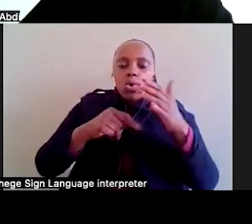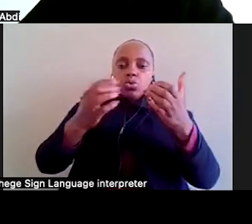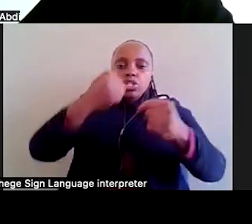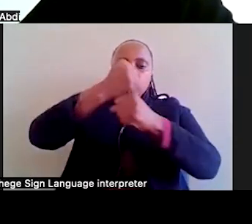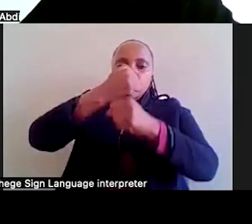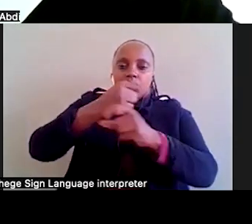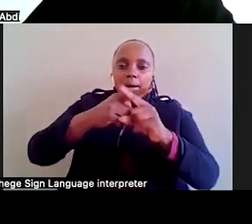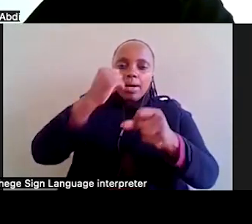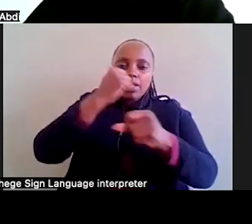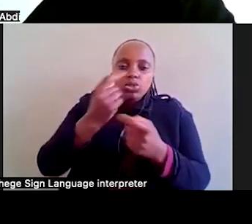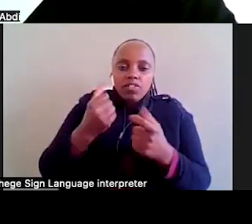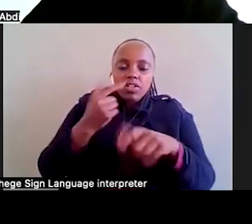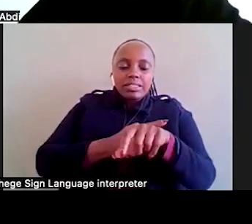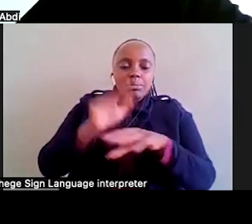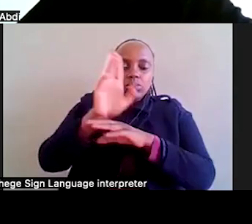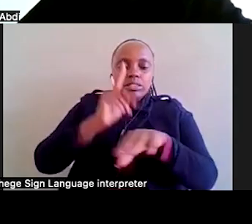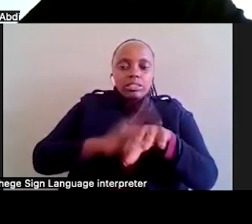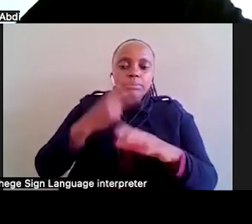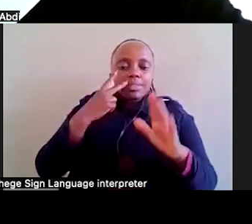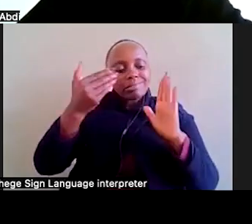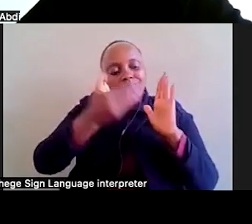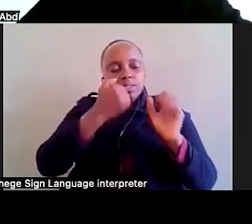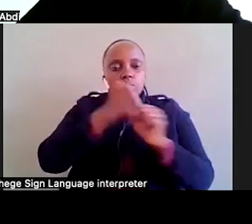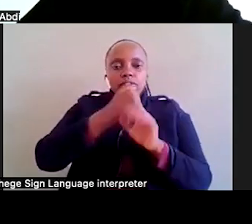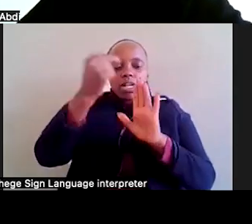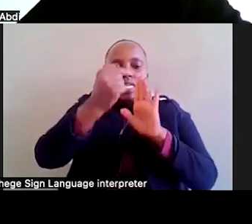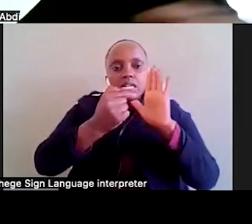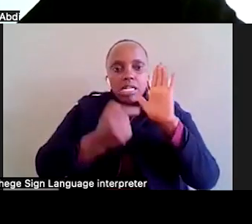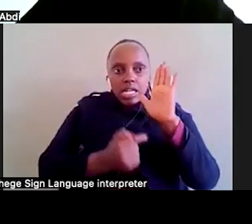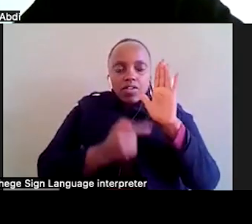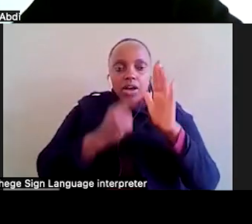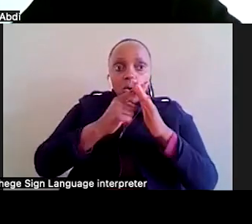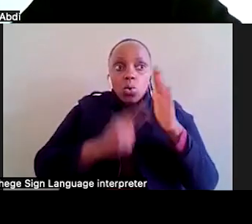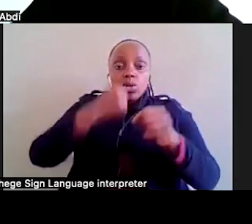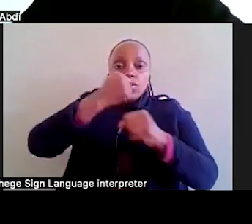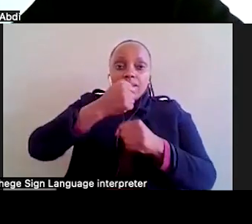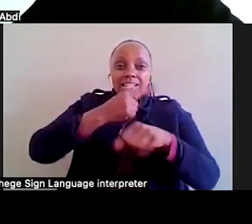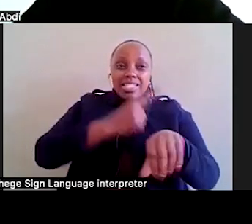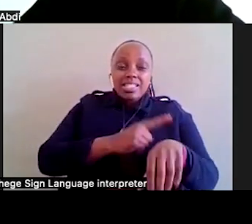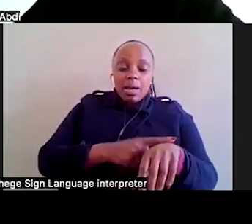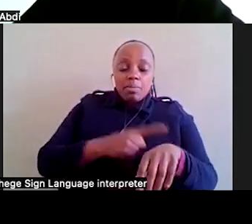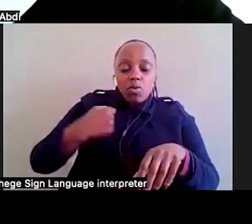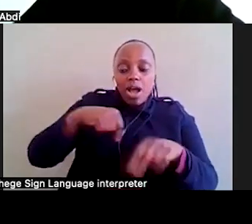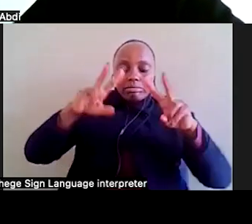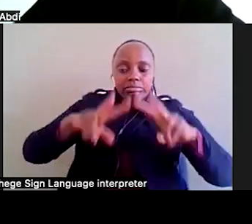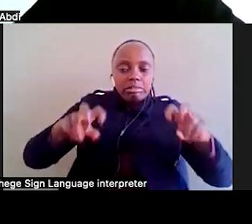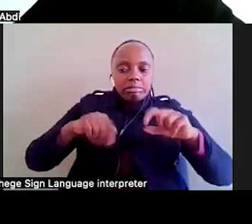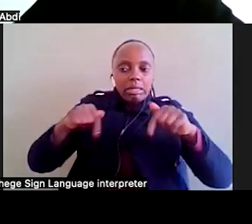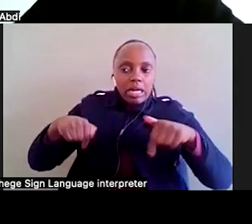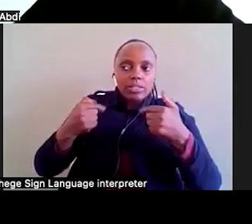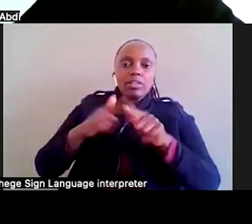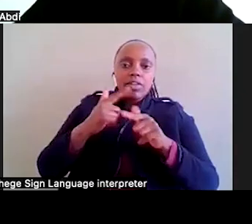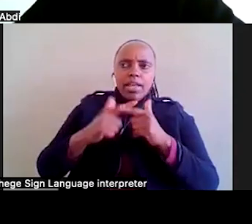do we take our time and look at what we have done. Looking at what we have done is a moment of soul searching, a moment to ask of